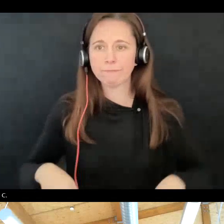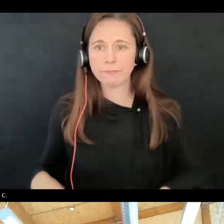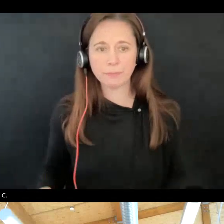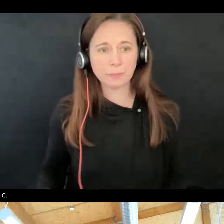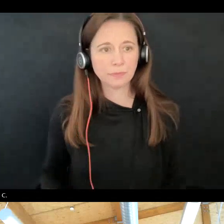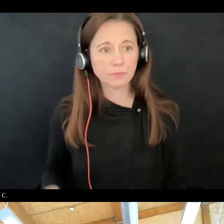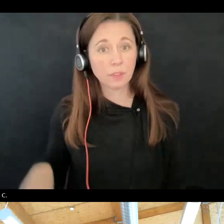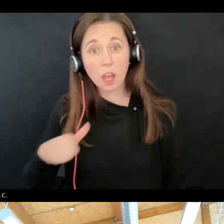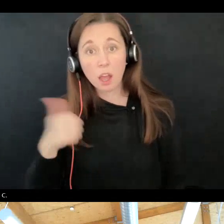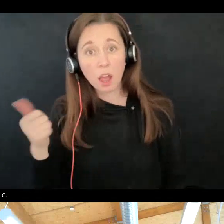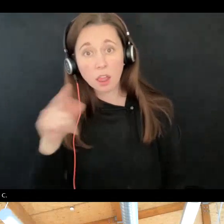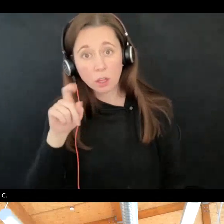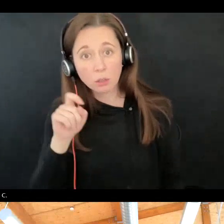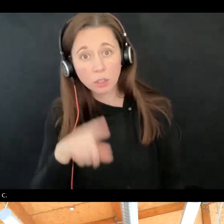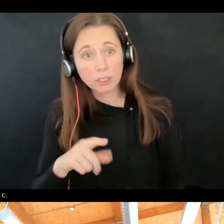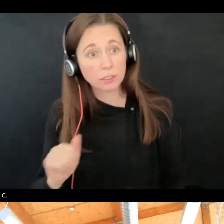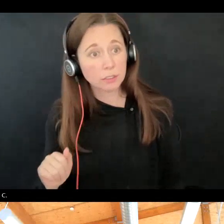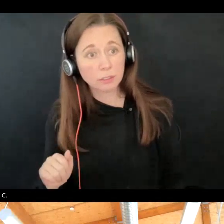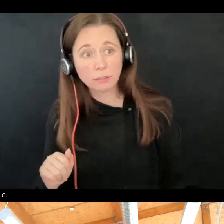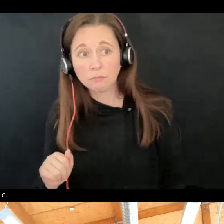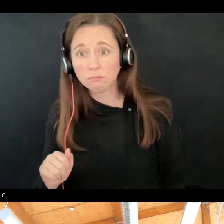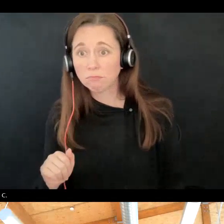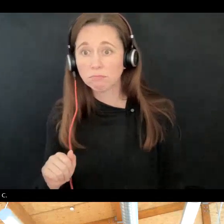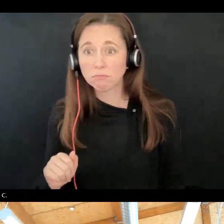Does anyone else have any questions?